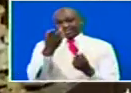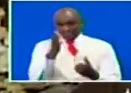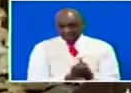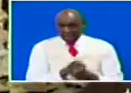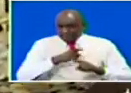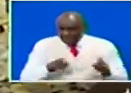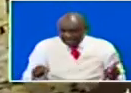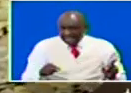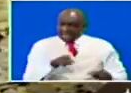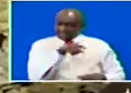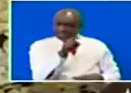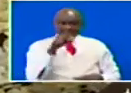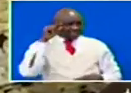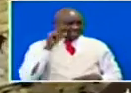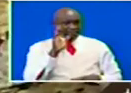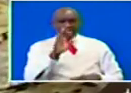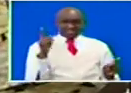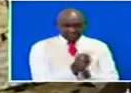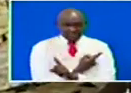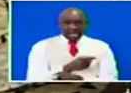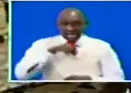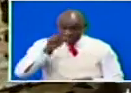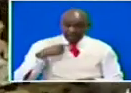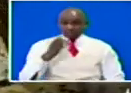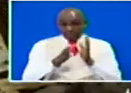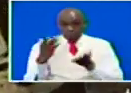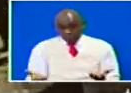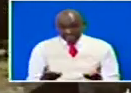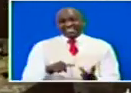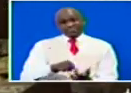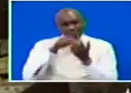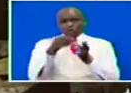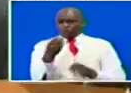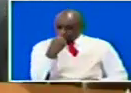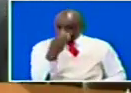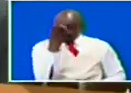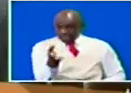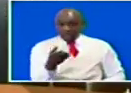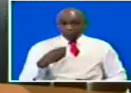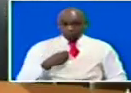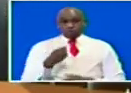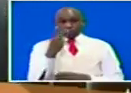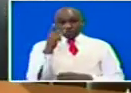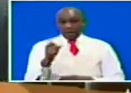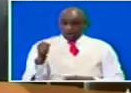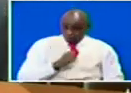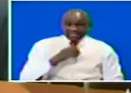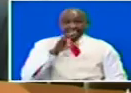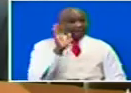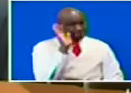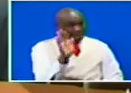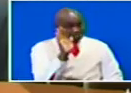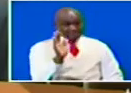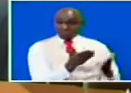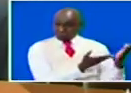But her agenda is different. She has to prepare a special diet meal for her 21-year-old son,